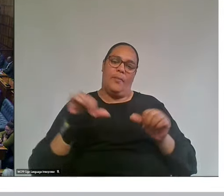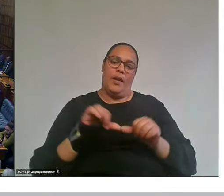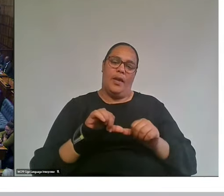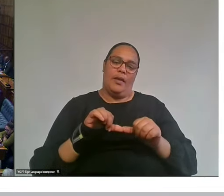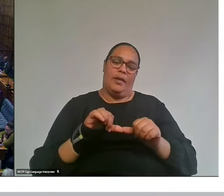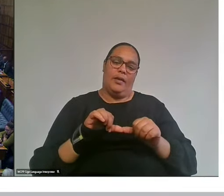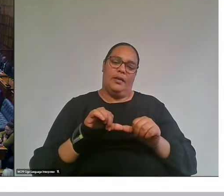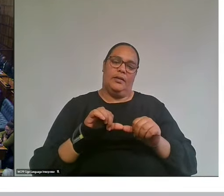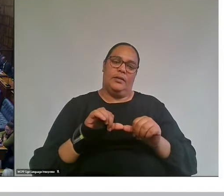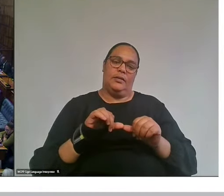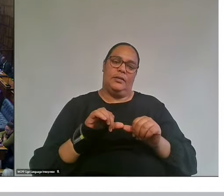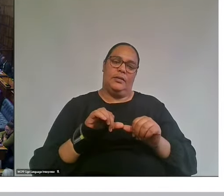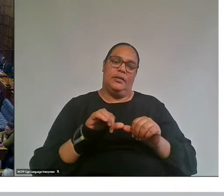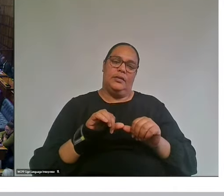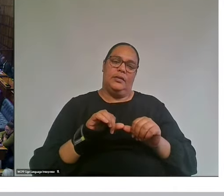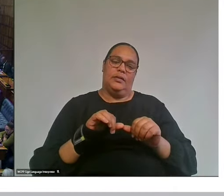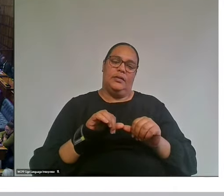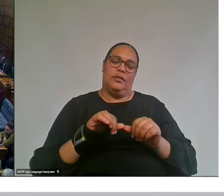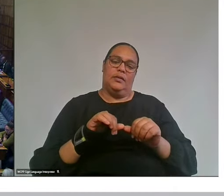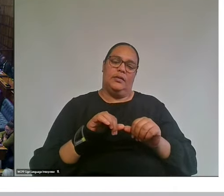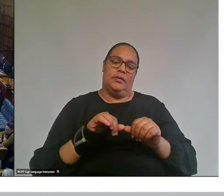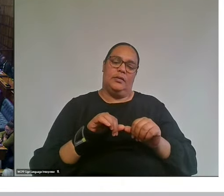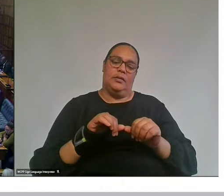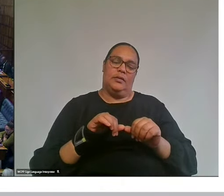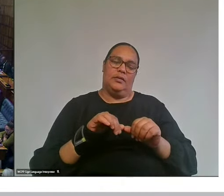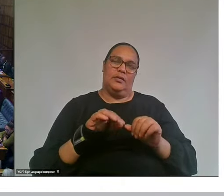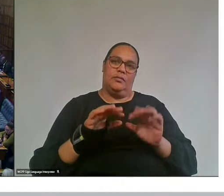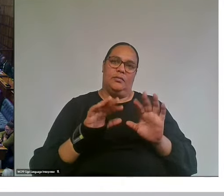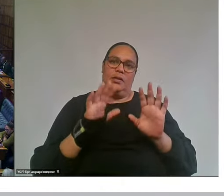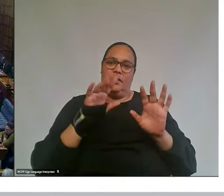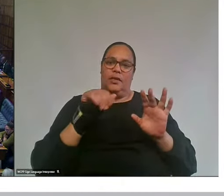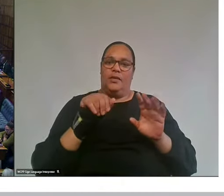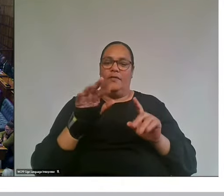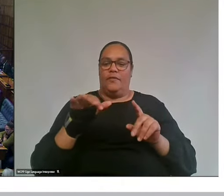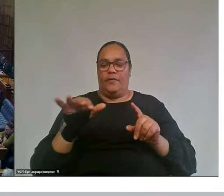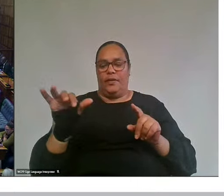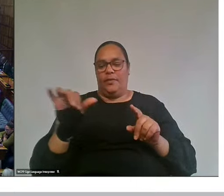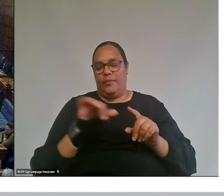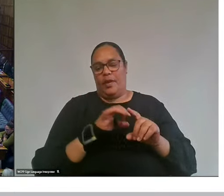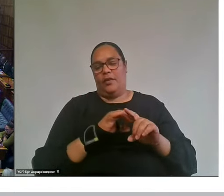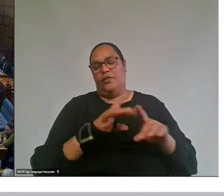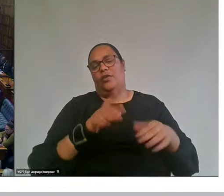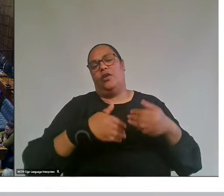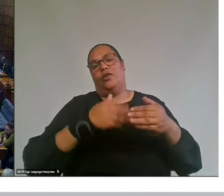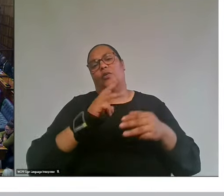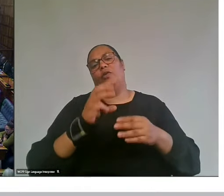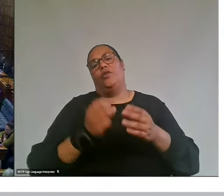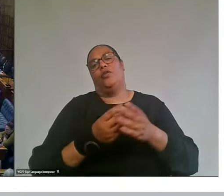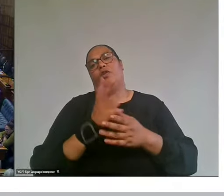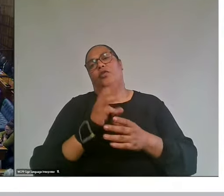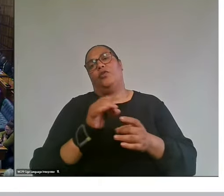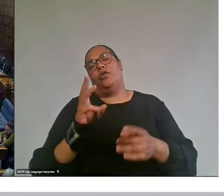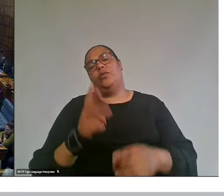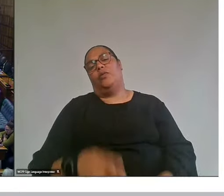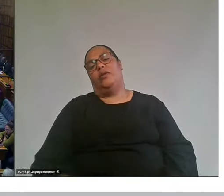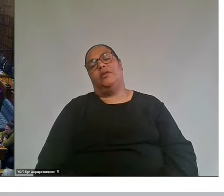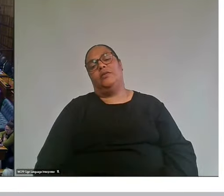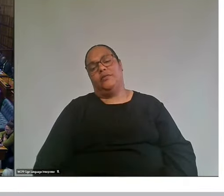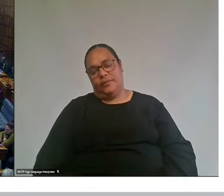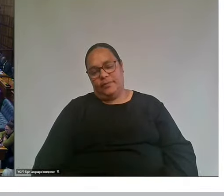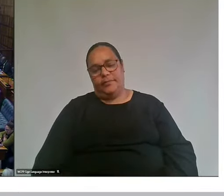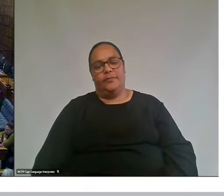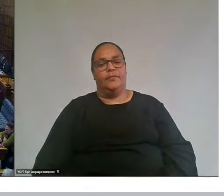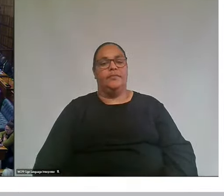by 10 past 15 past absolute latest um and then we'll jump straight into Wesker all